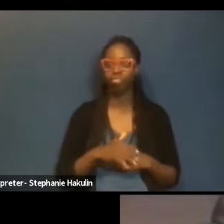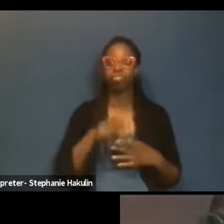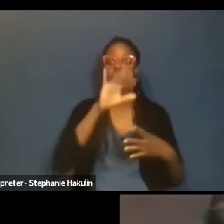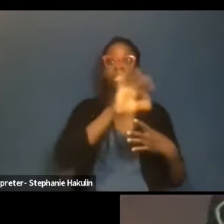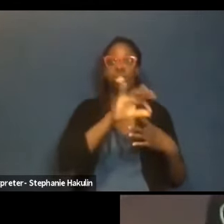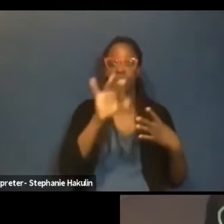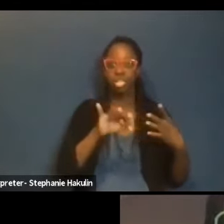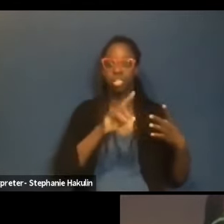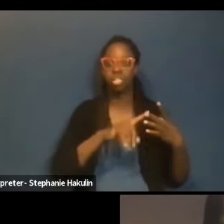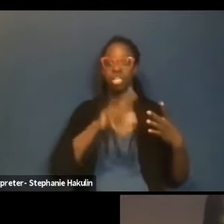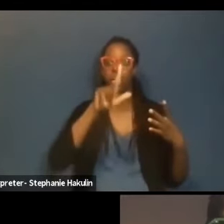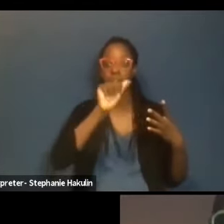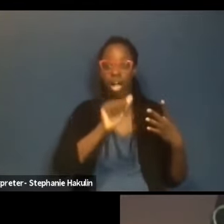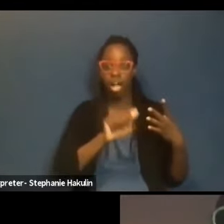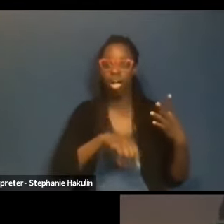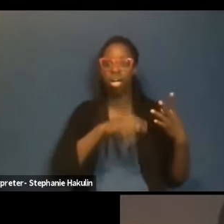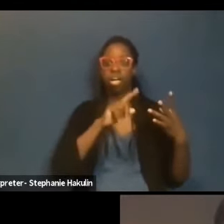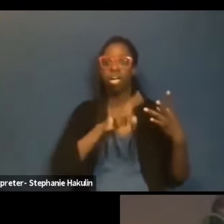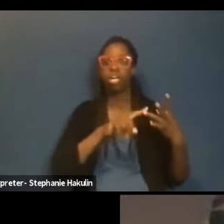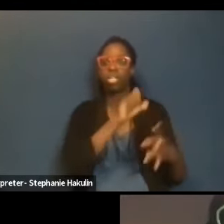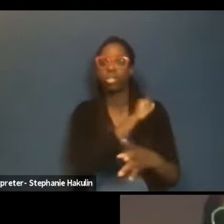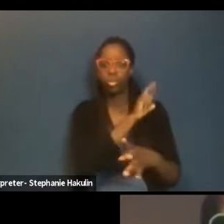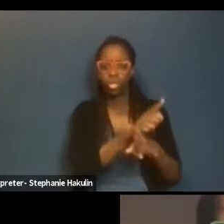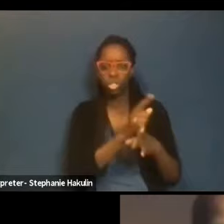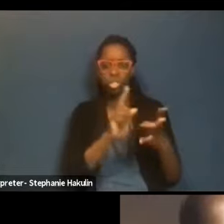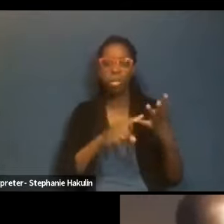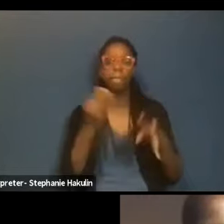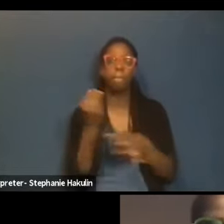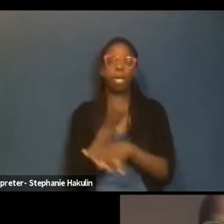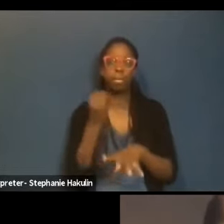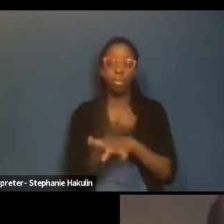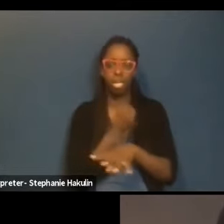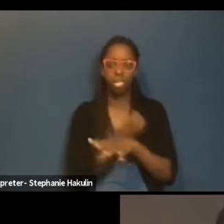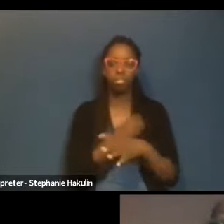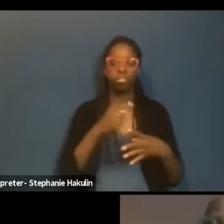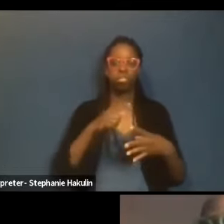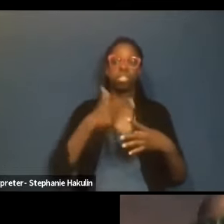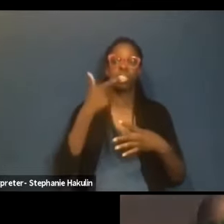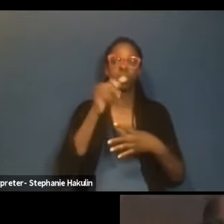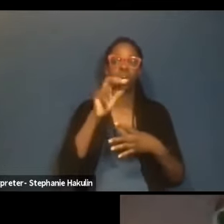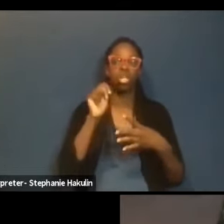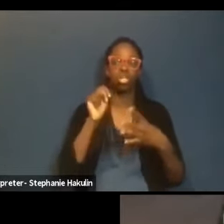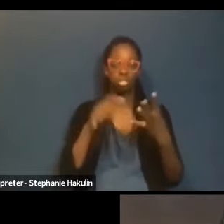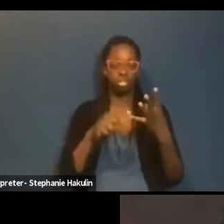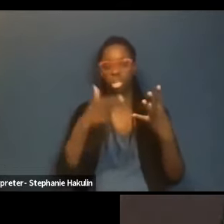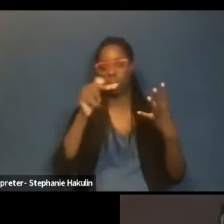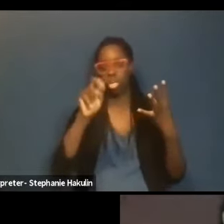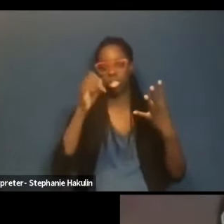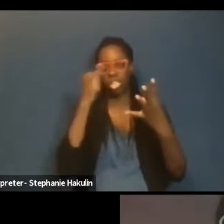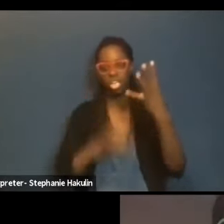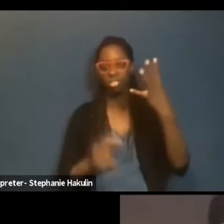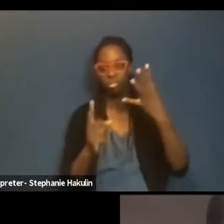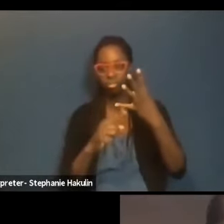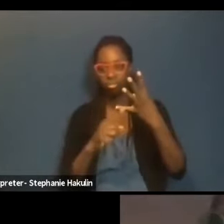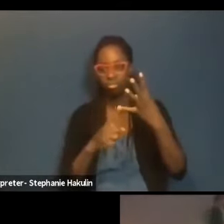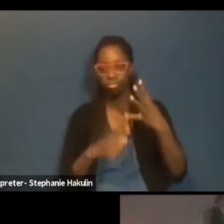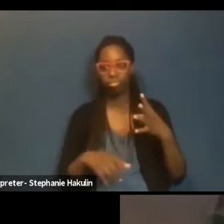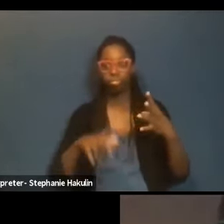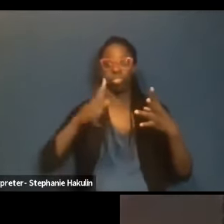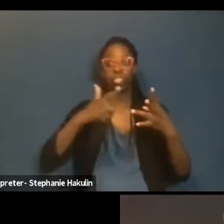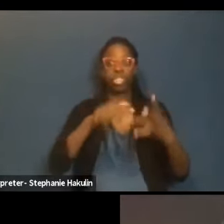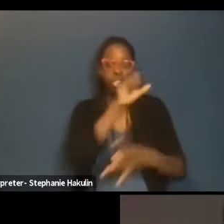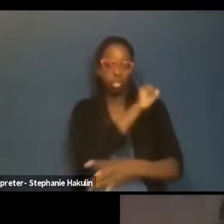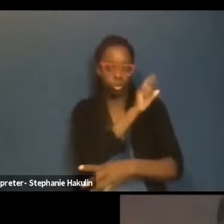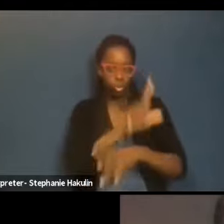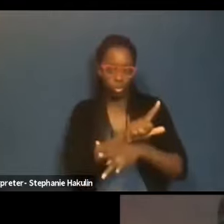St. Louis, Miami Gardens. Last in the round is Miami Gardens. Third in the round is St. Louis. On deck